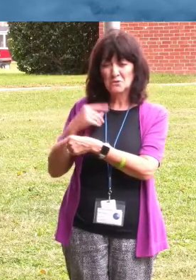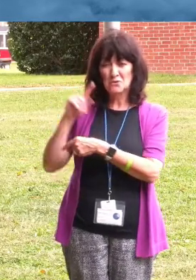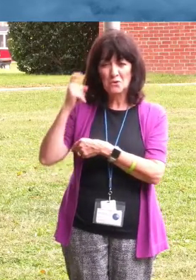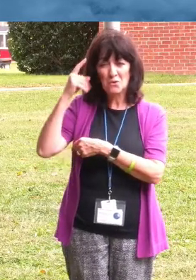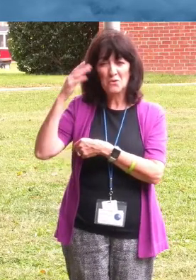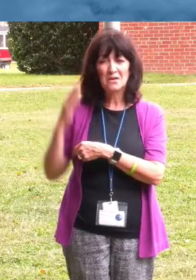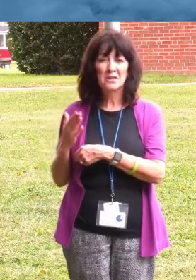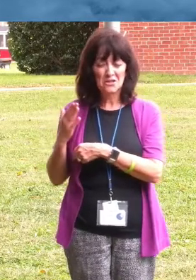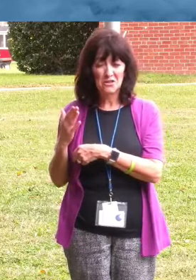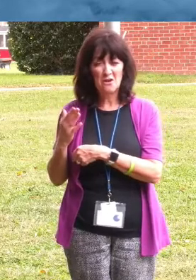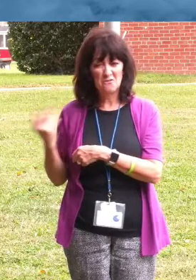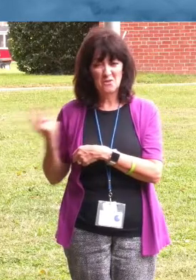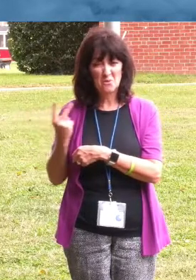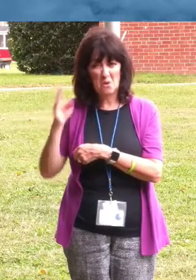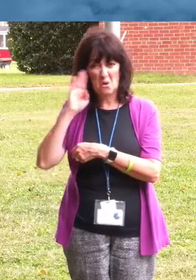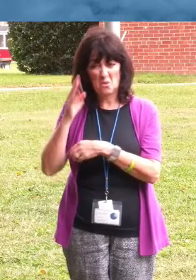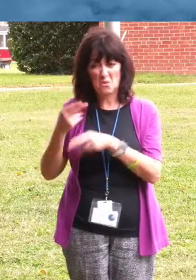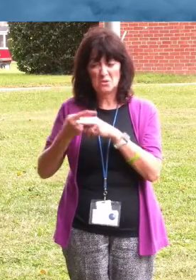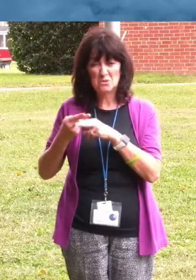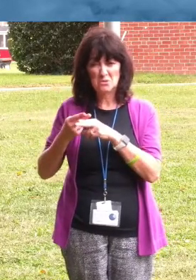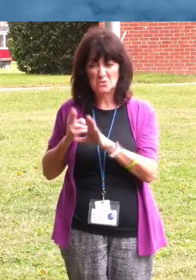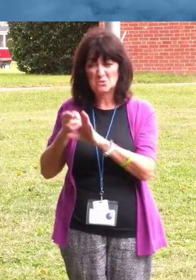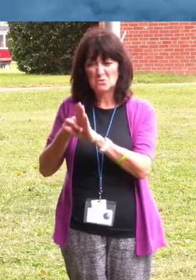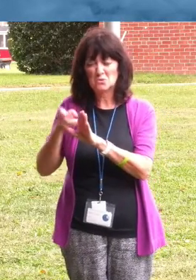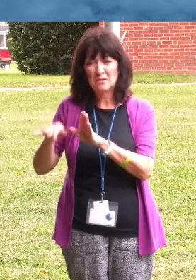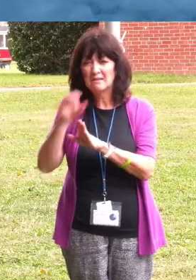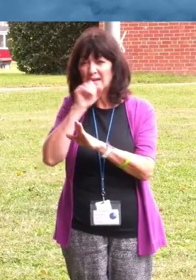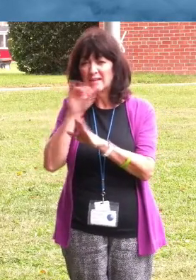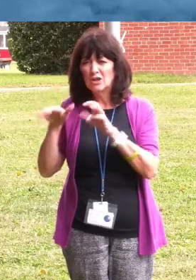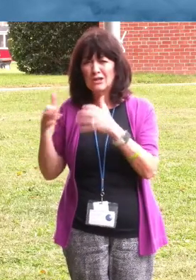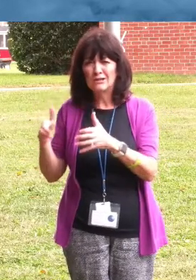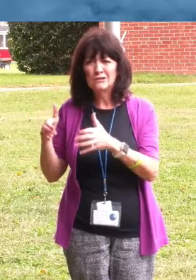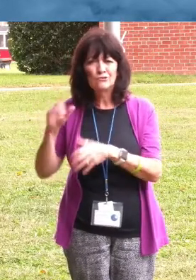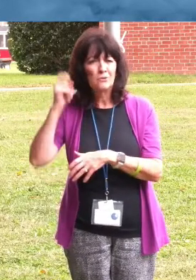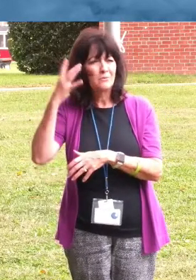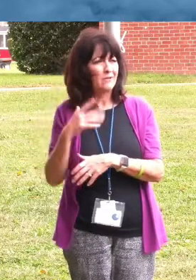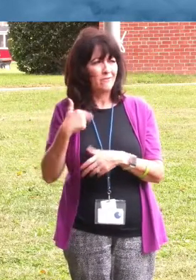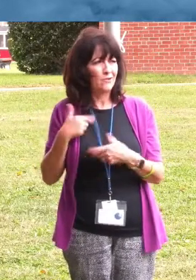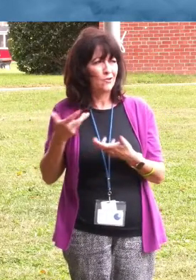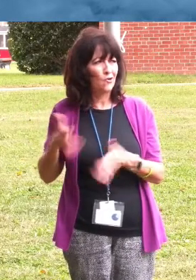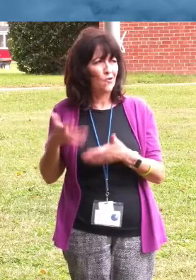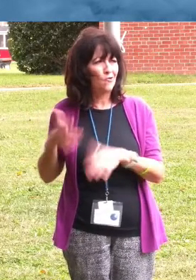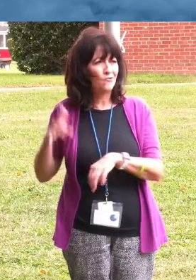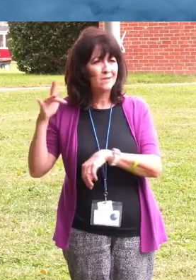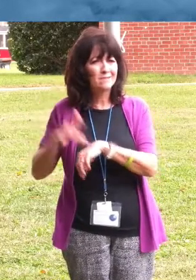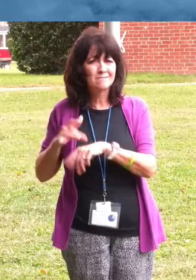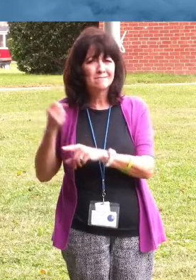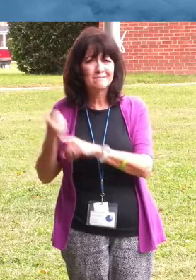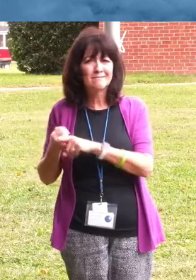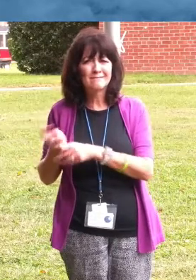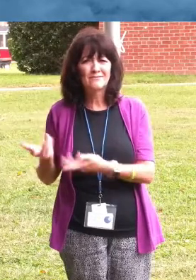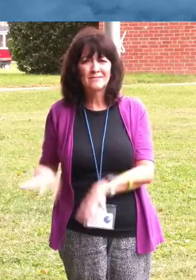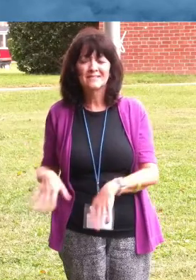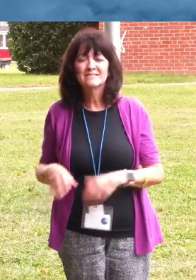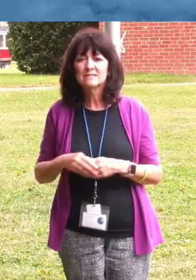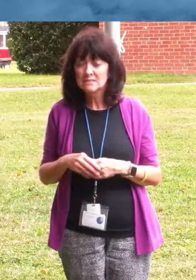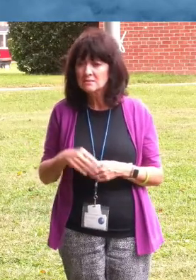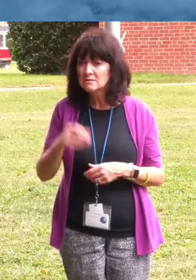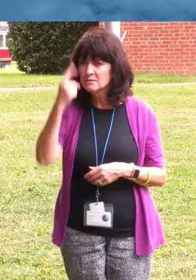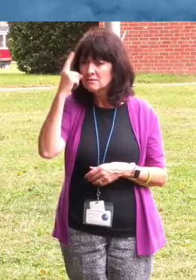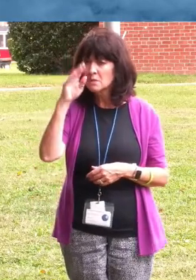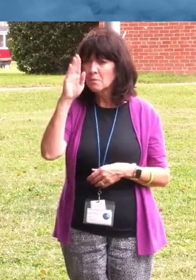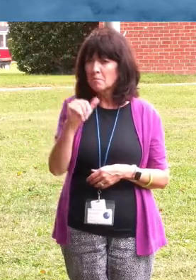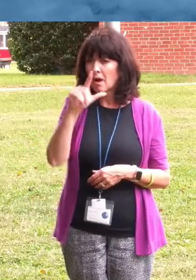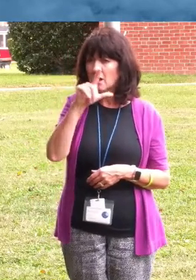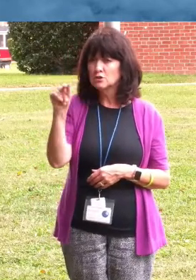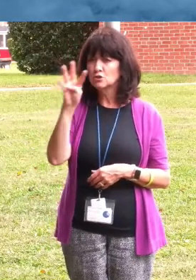Well, the next one is, according to our Resource Advisory Board, by 2040, our